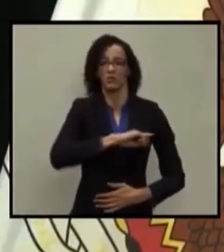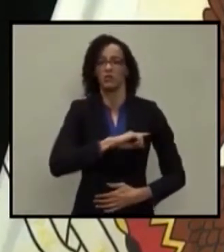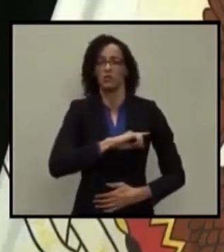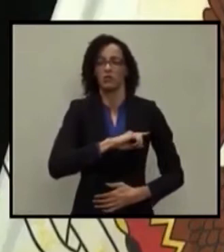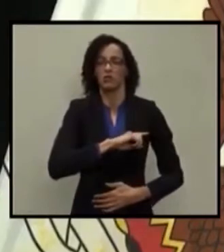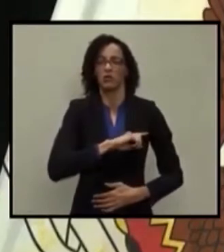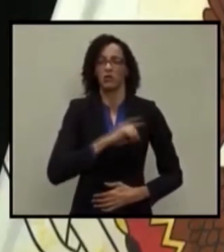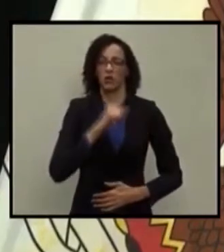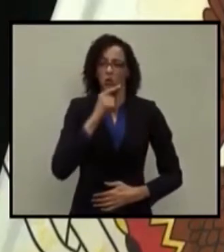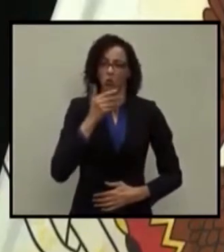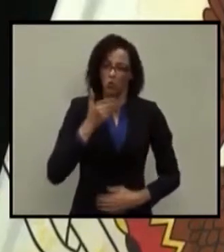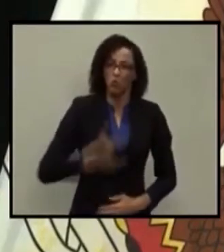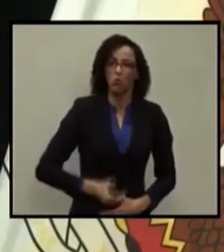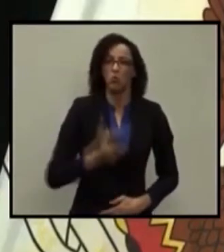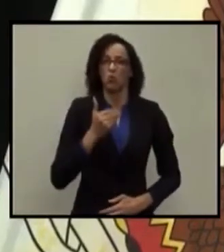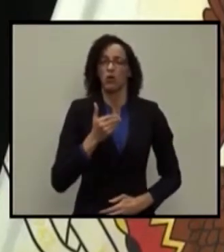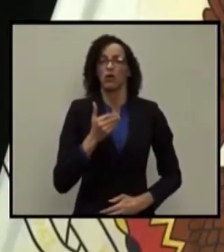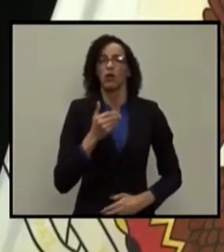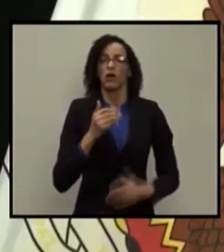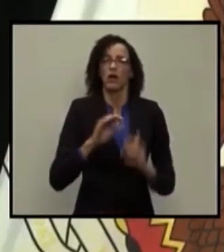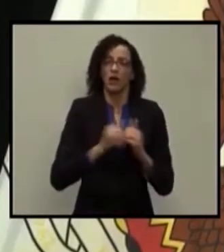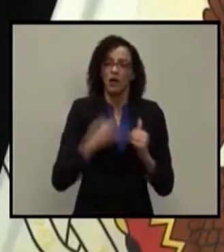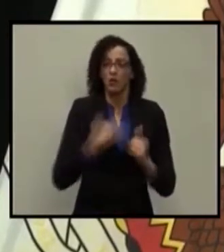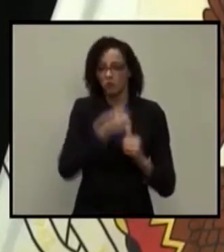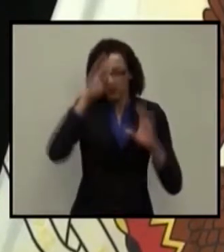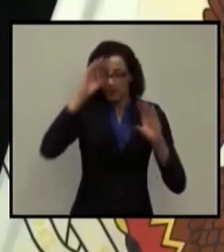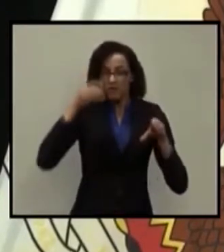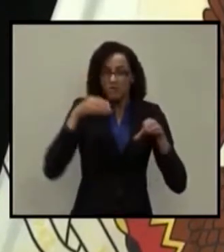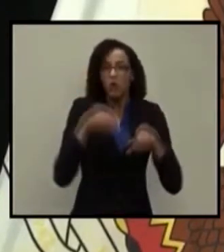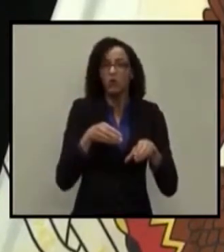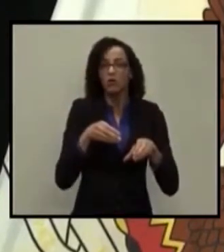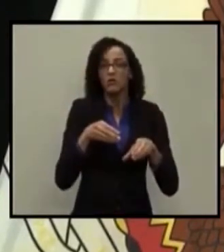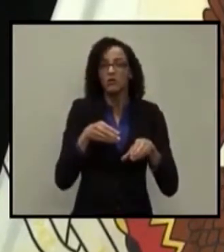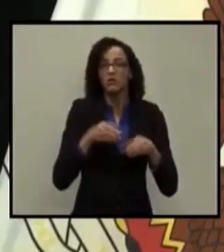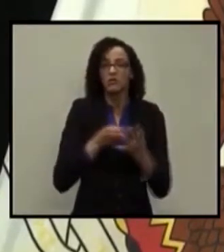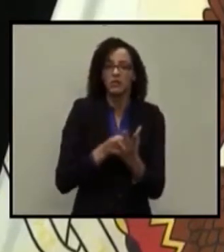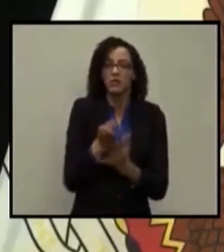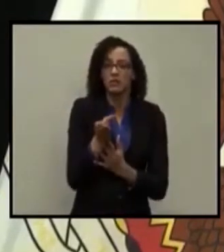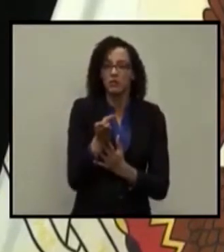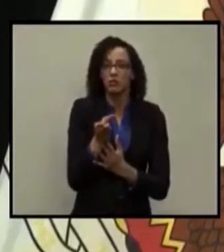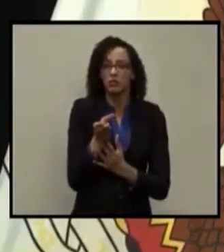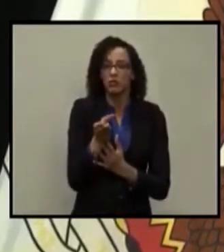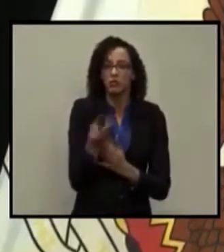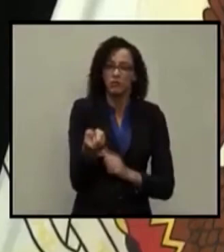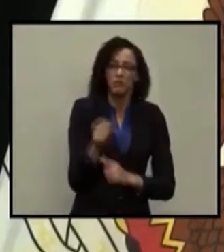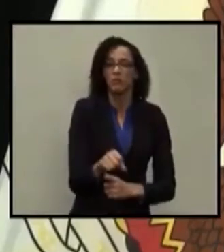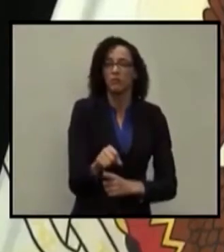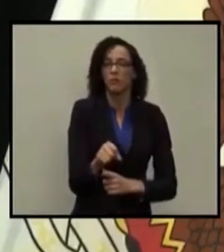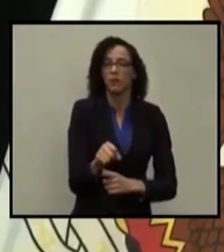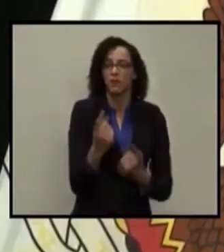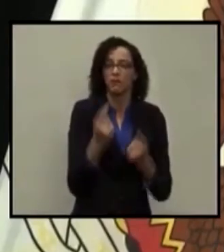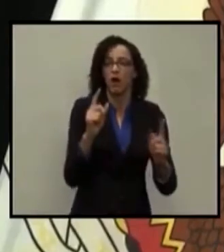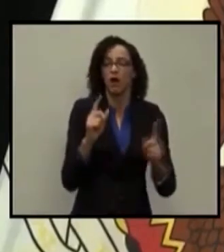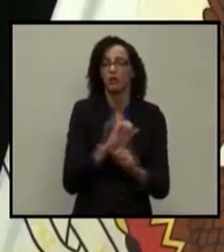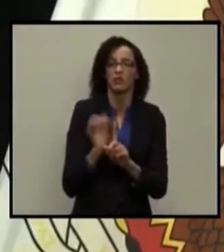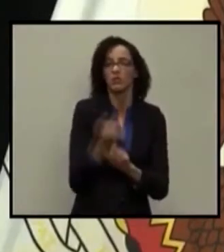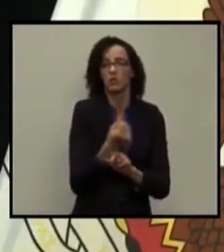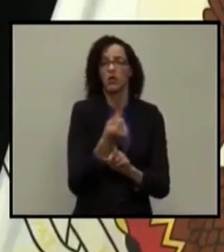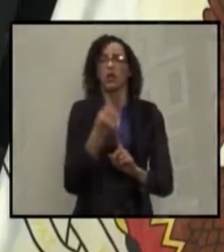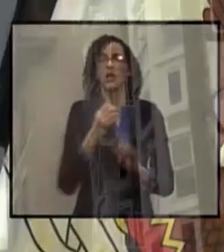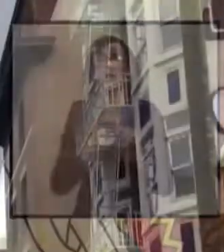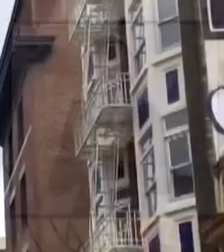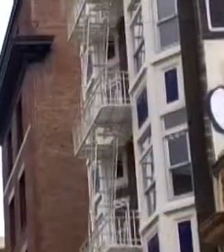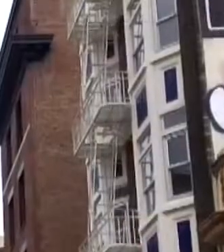on how do we get through this, and how do we move forward, and how do we become better than ever. This is a